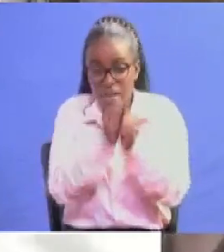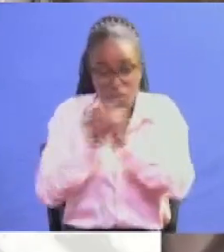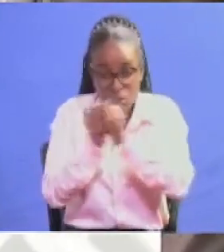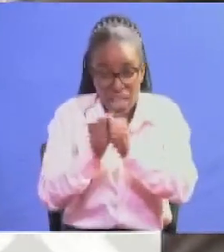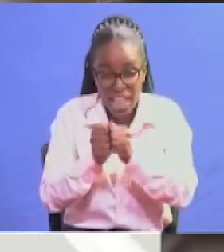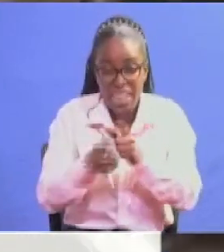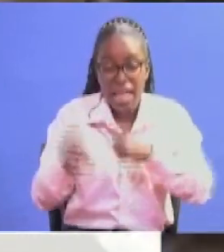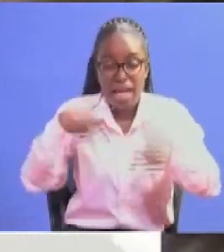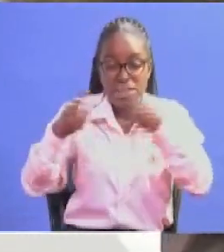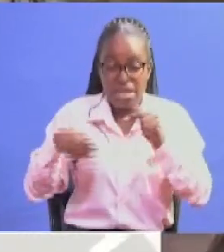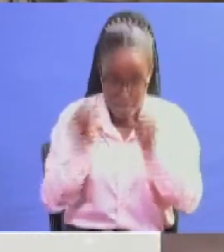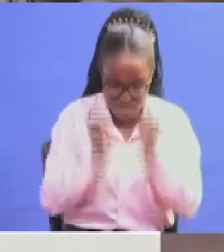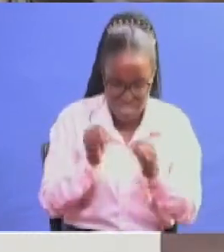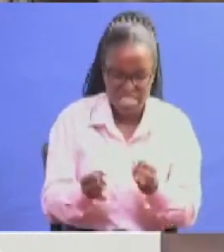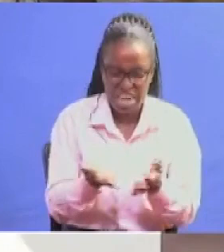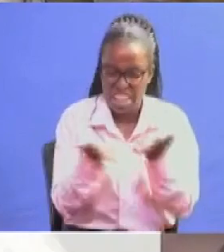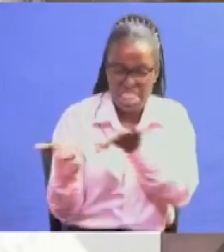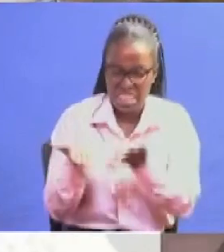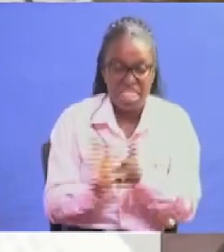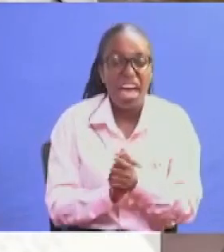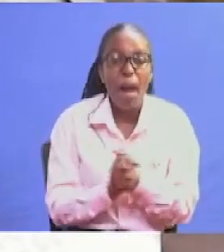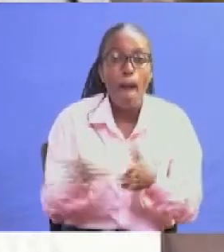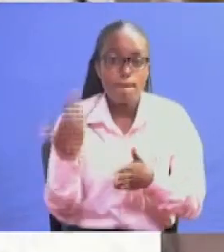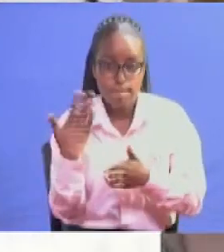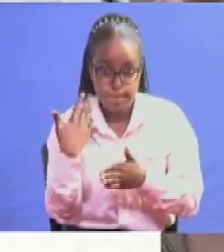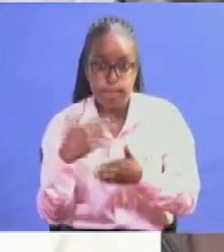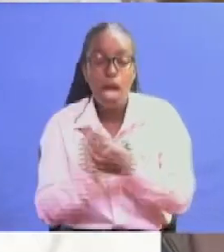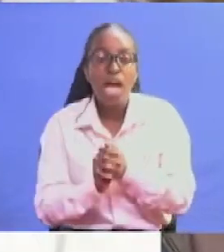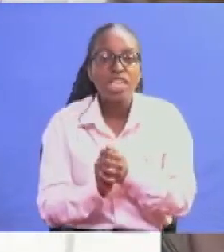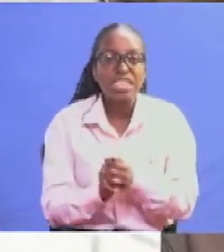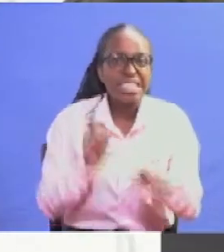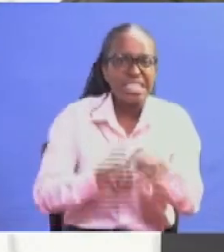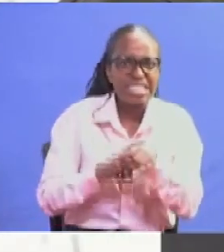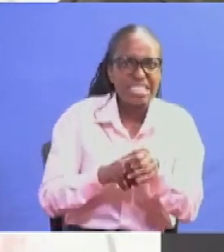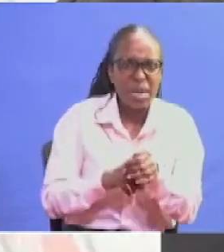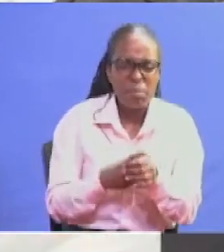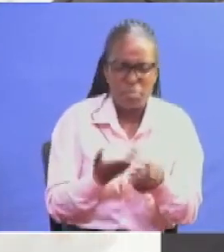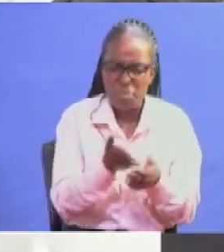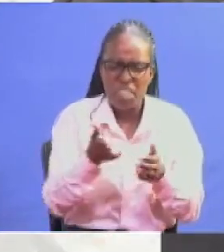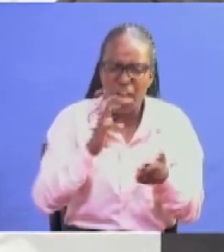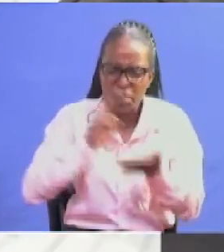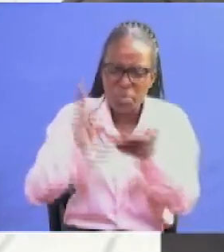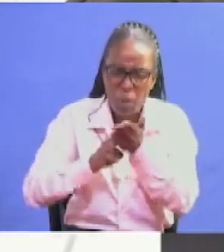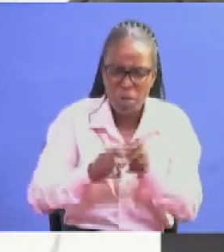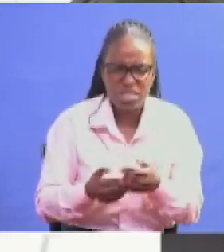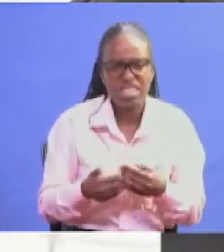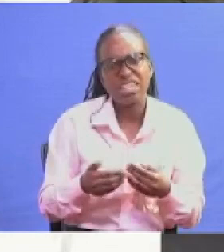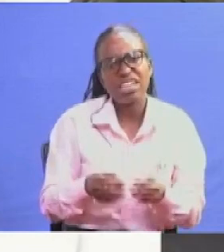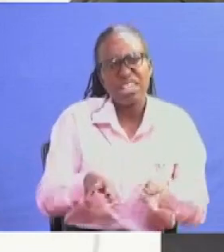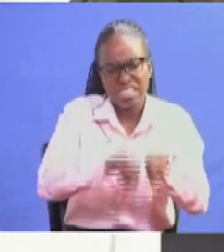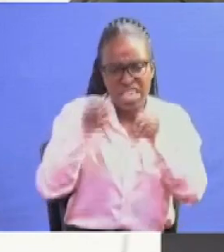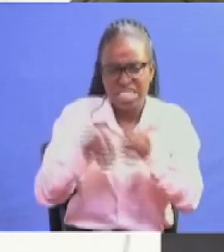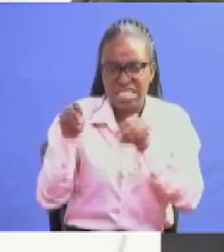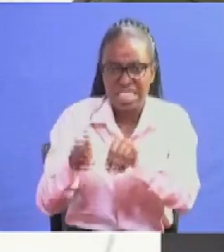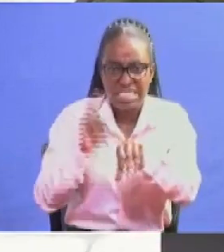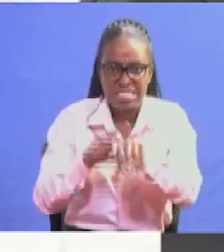to try and come back. So we're asking the government to take action on the multi-agency report. As directors, we came under